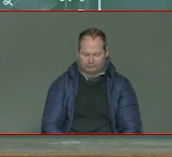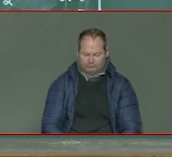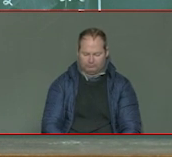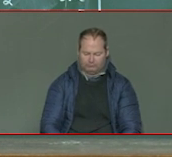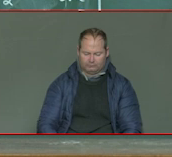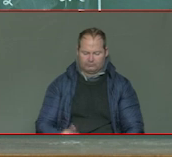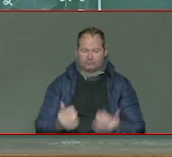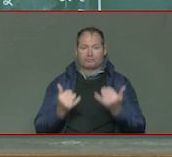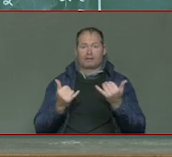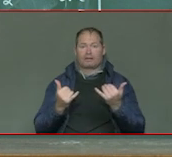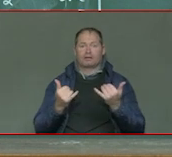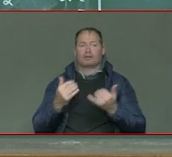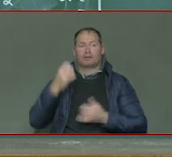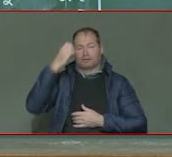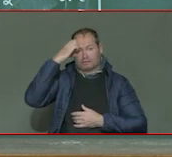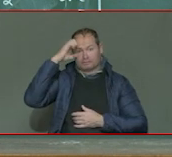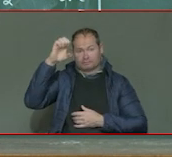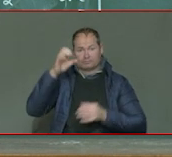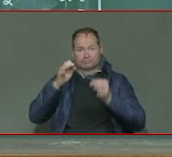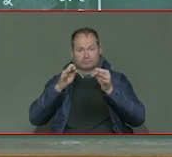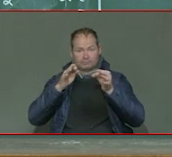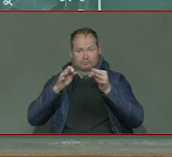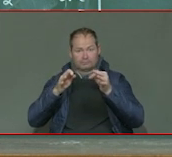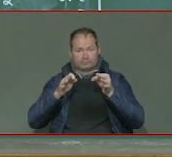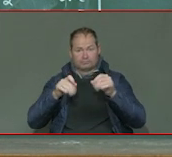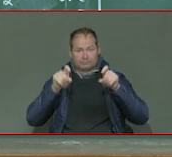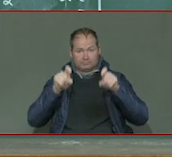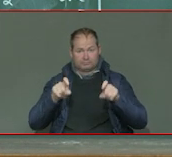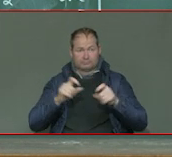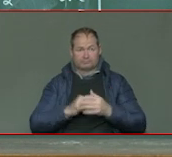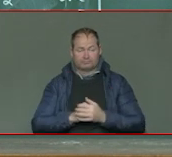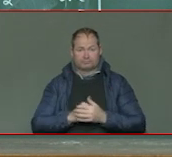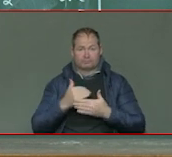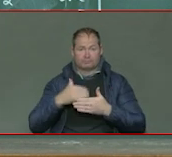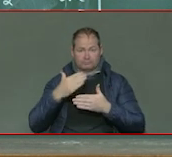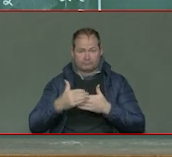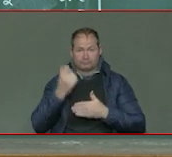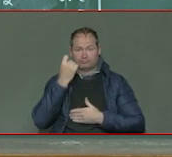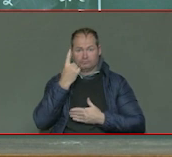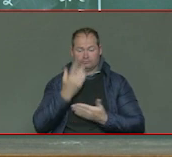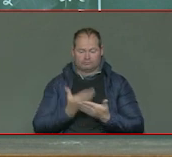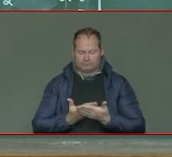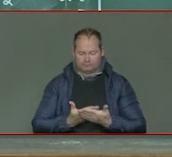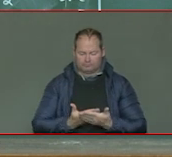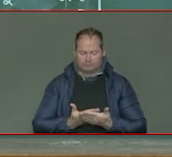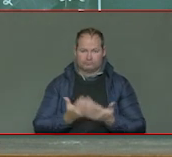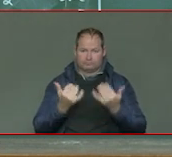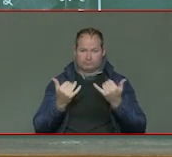here before I can do this. Otherwise, you're not going to understand it. All right? Let's quickly have a